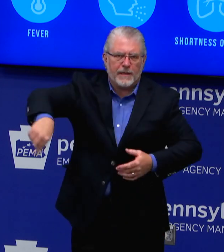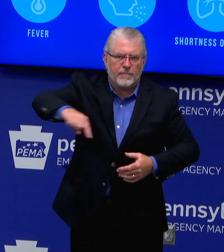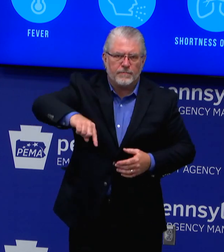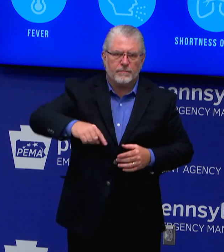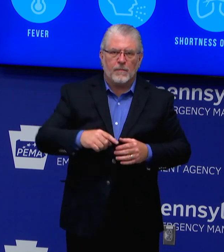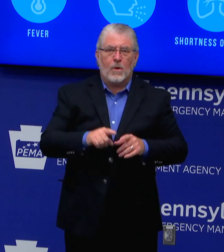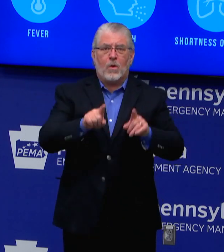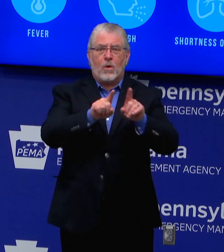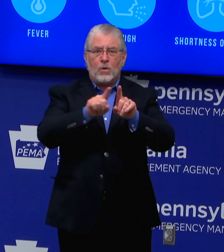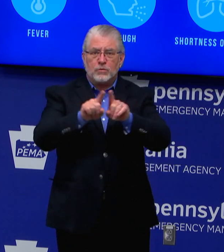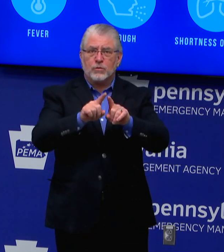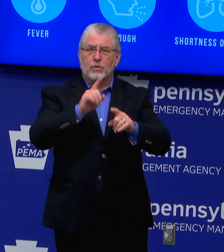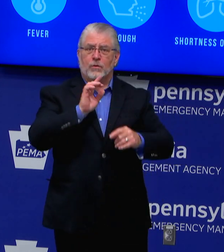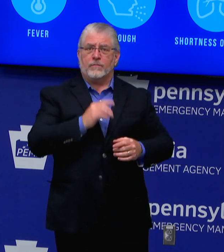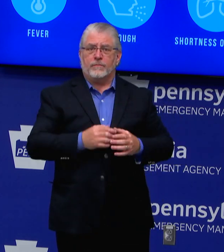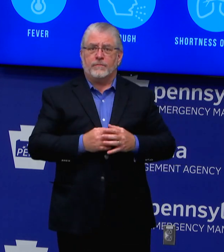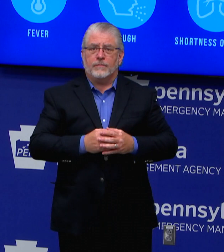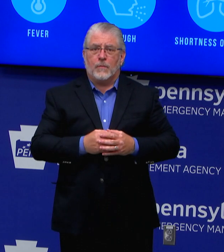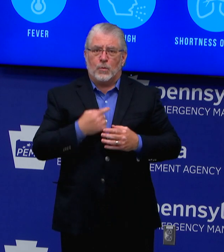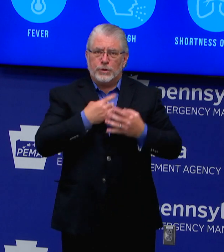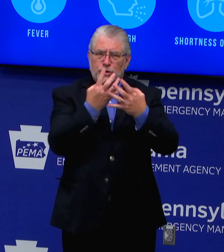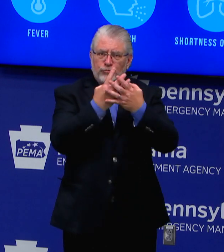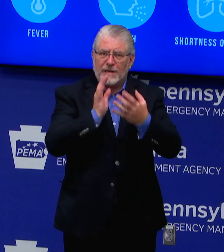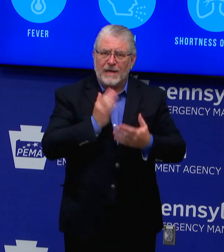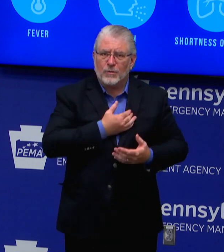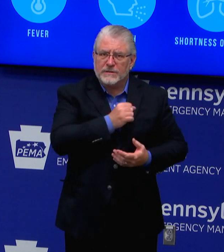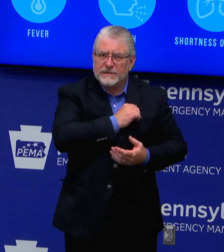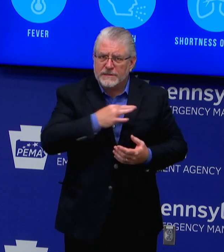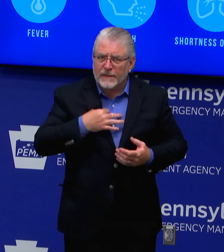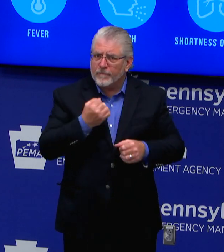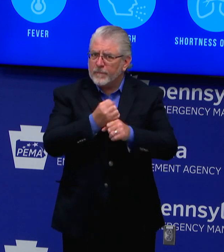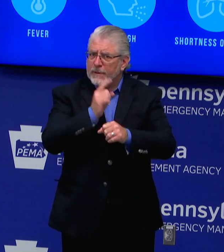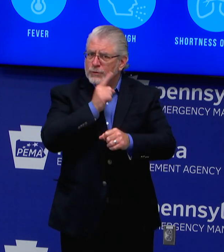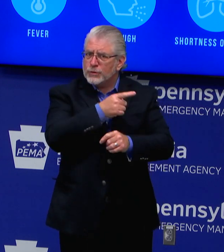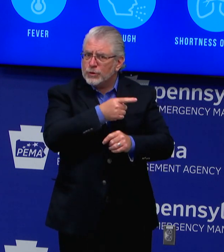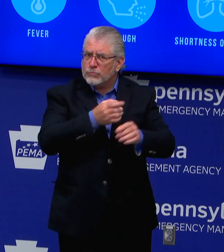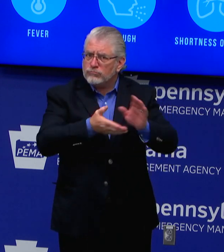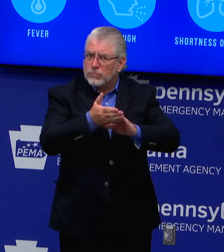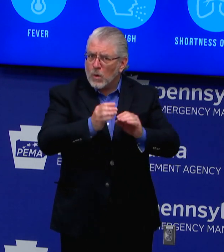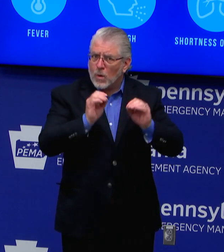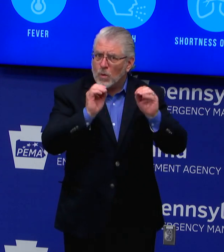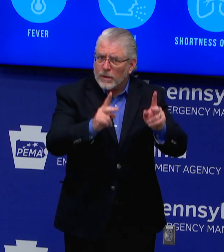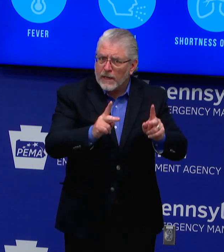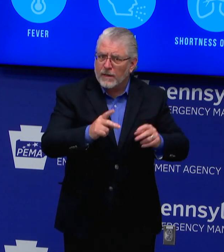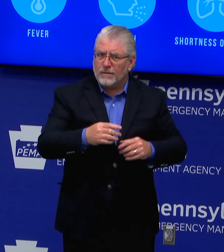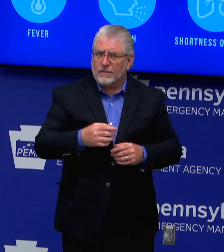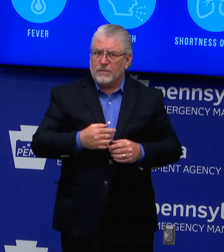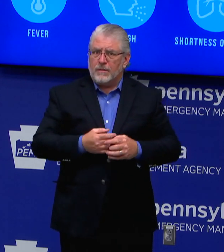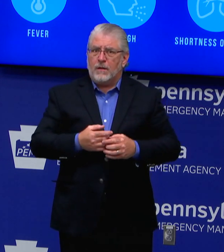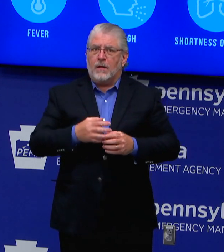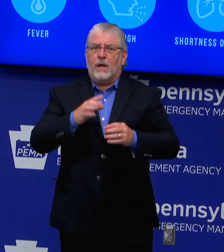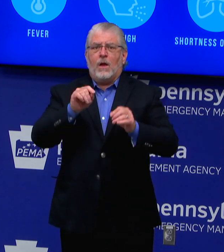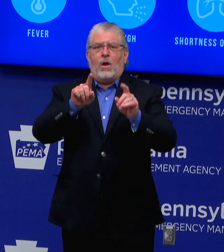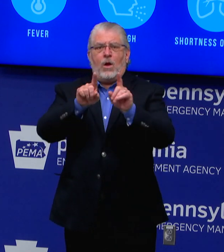personnel, ensuring our own force health protection. We've conducted 31,000 such screenings to date, at many of our facilities